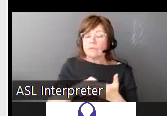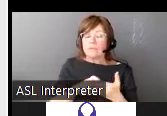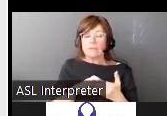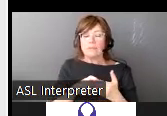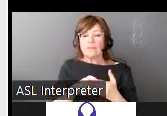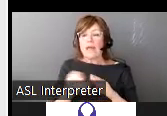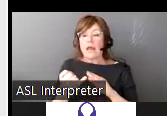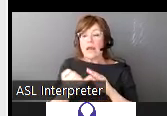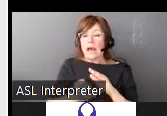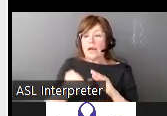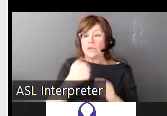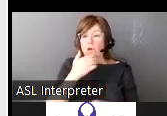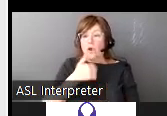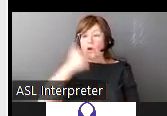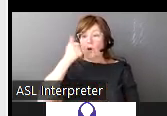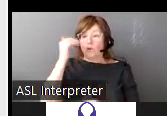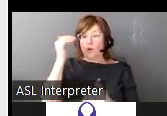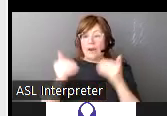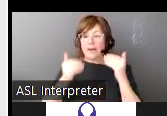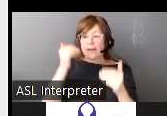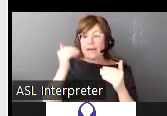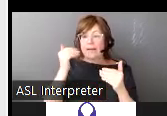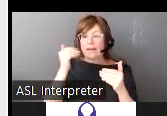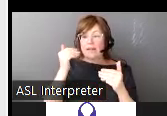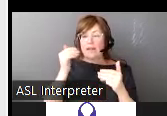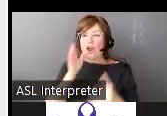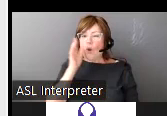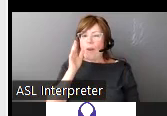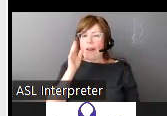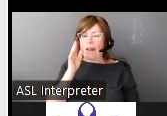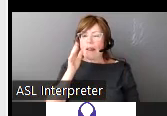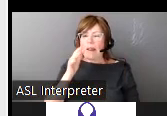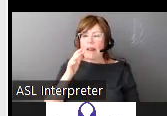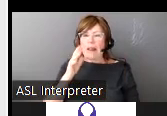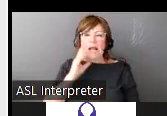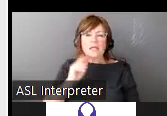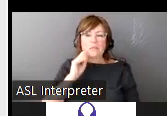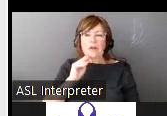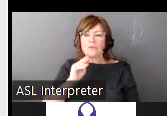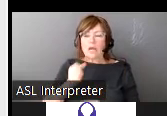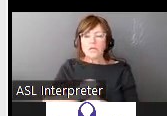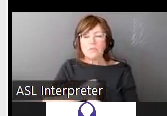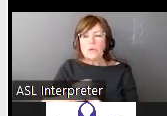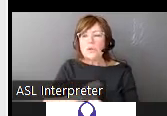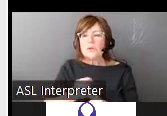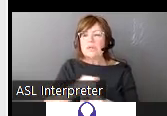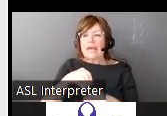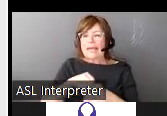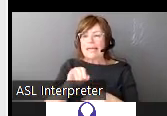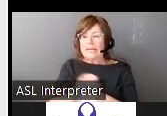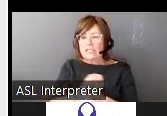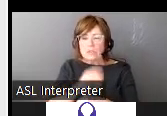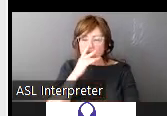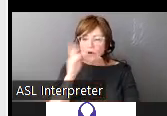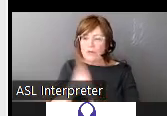socially isolated older adults are likely targets of neglect or even physical abuse in elderly care institutions. The